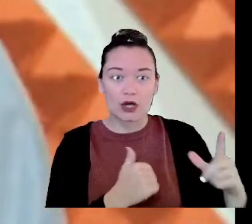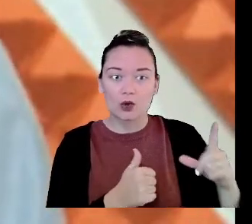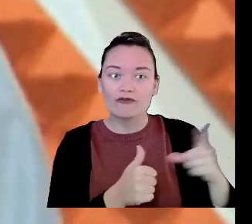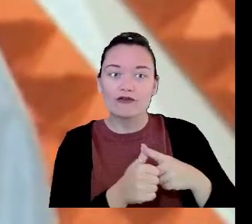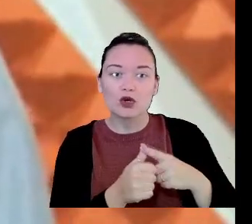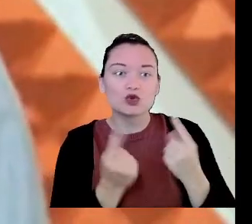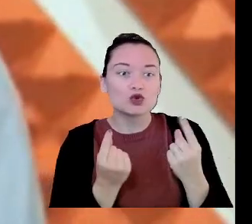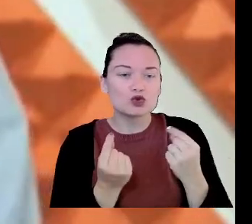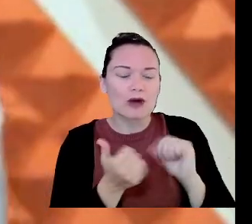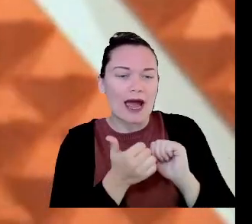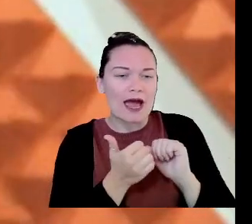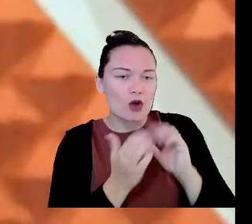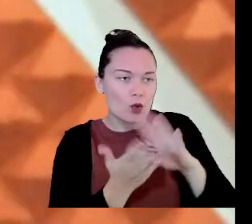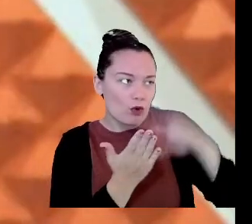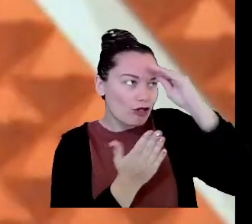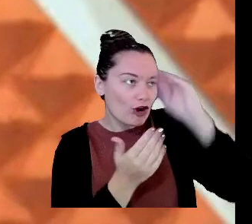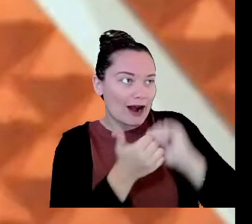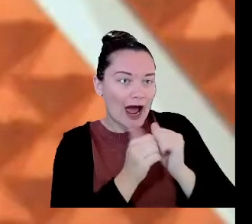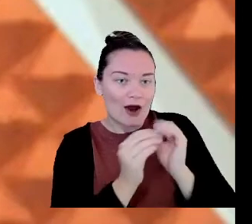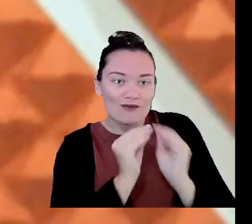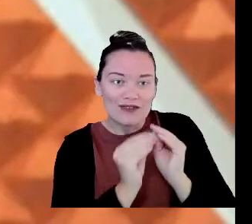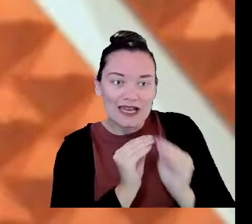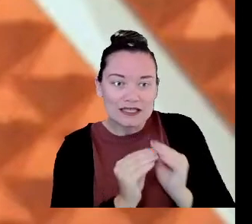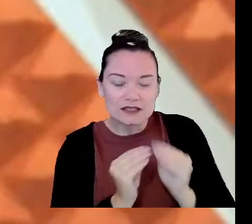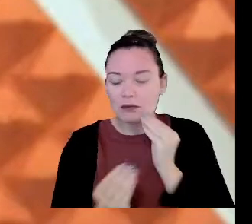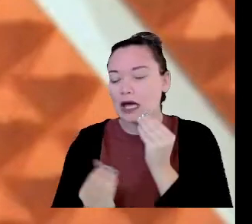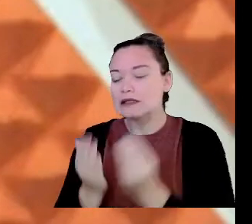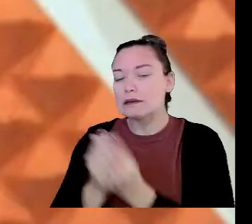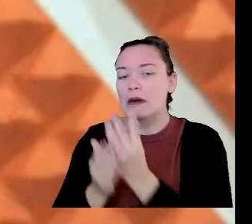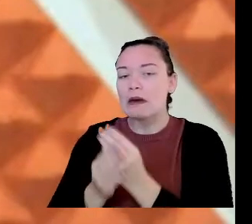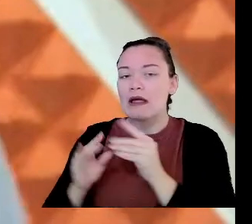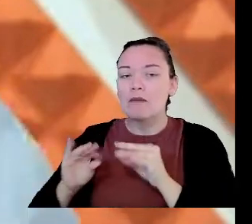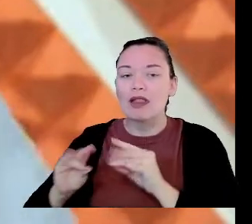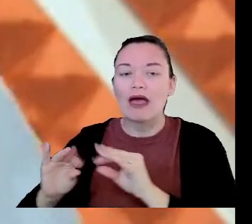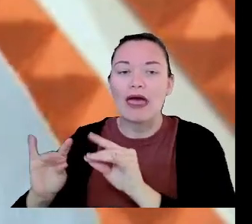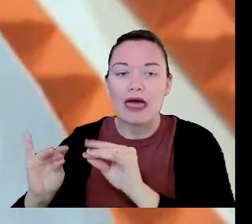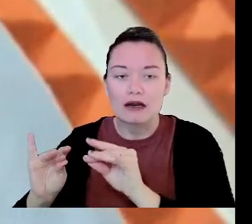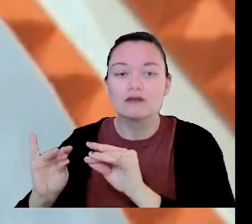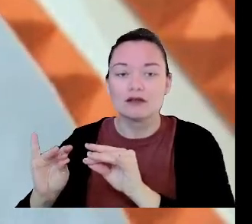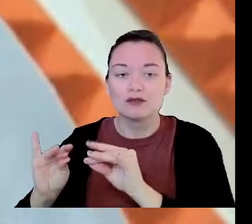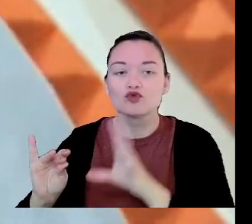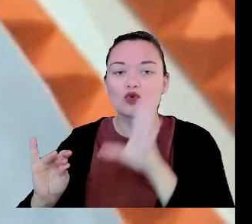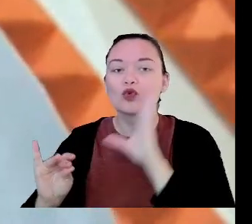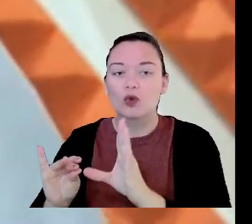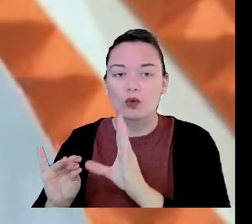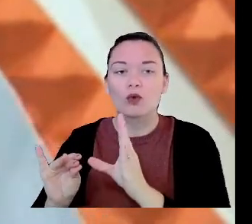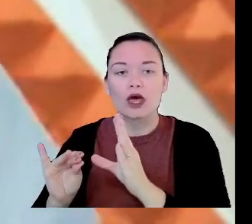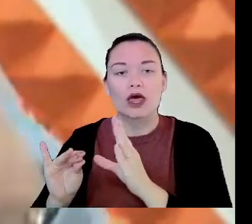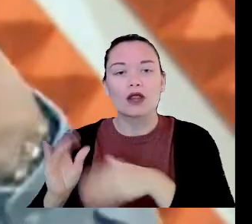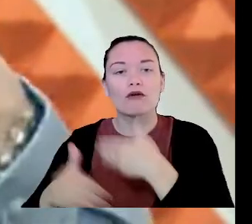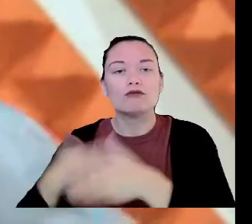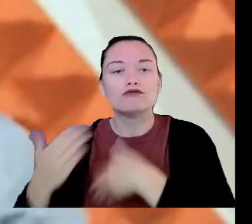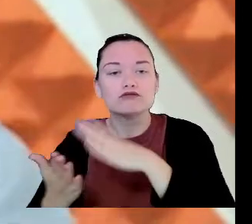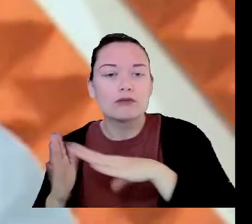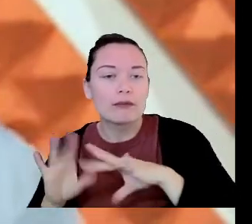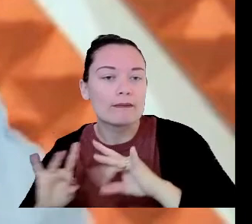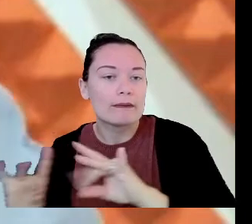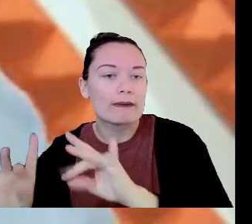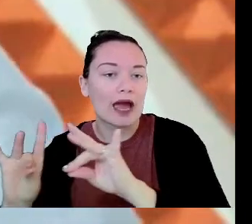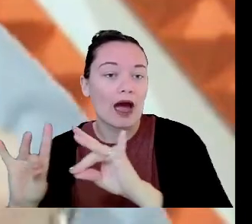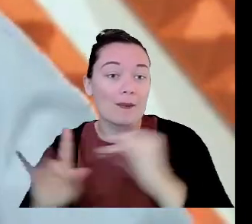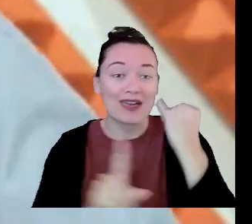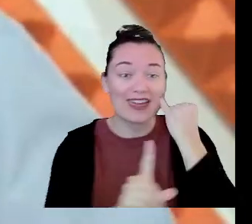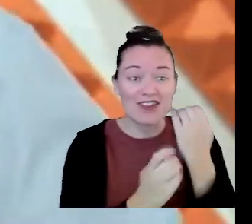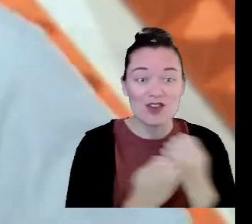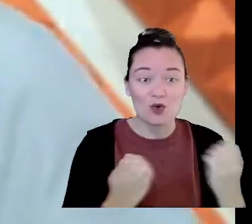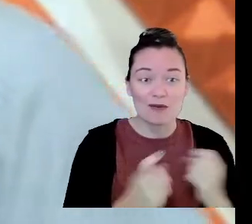things, because the planting kind of takes care of itself once the equipment is working the way it should. So one of the things you can